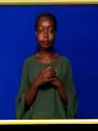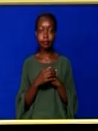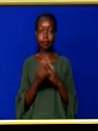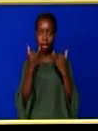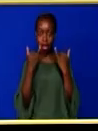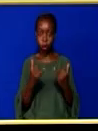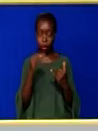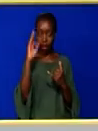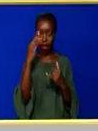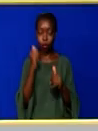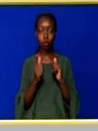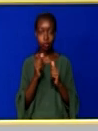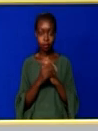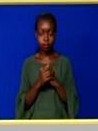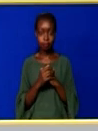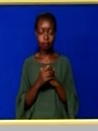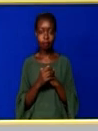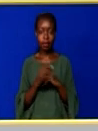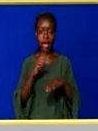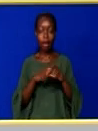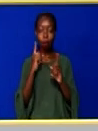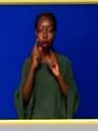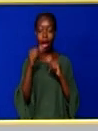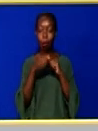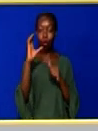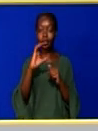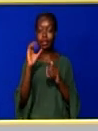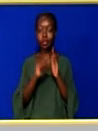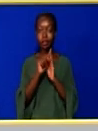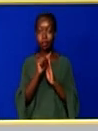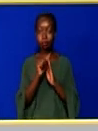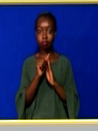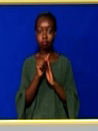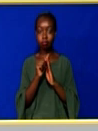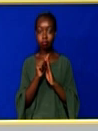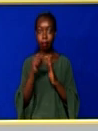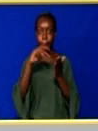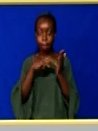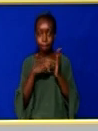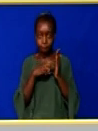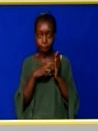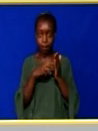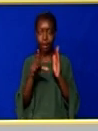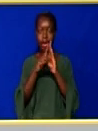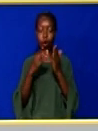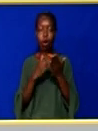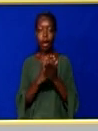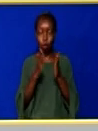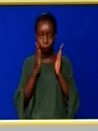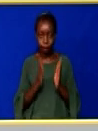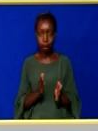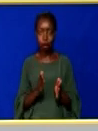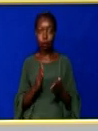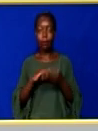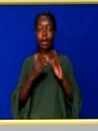Now the third one, when we talk of citizenship, we are referring to the legal right of a person to belong to a particular country.